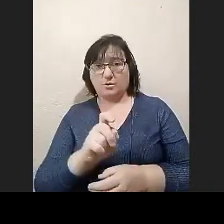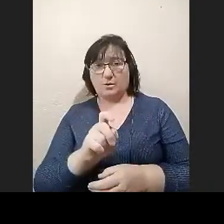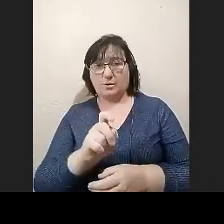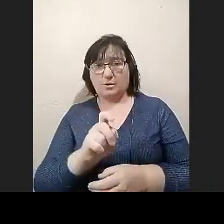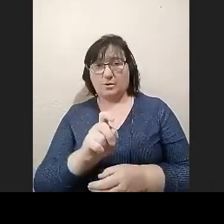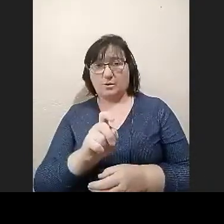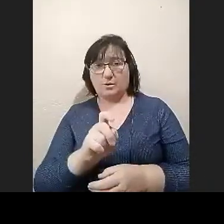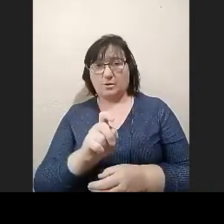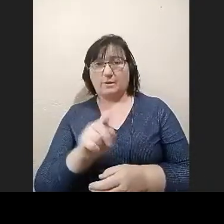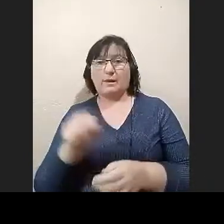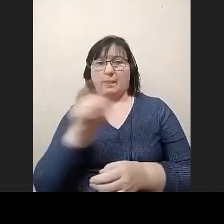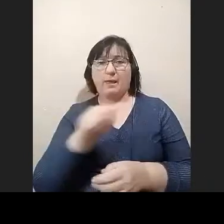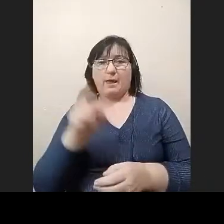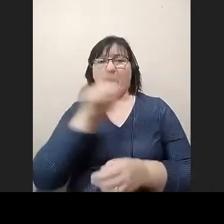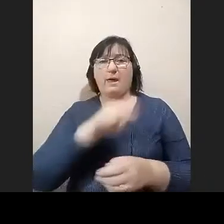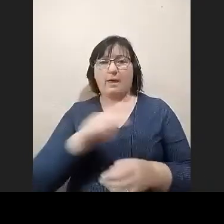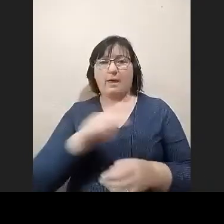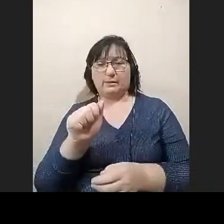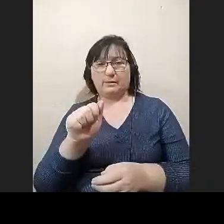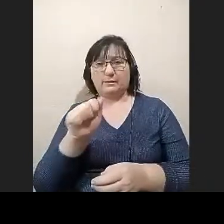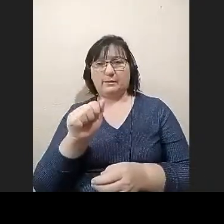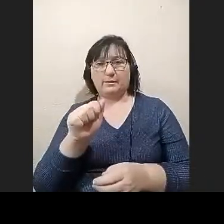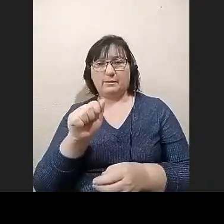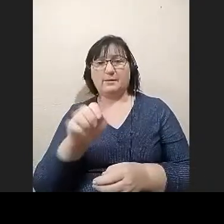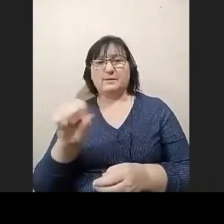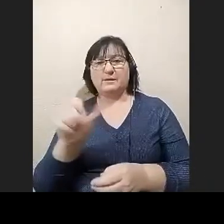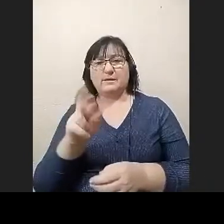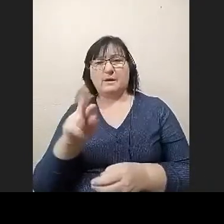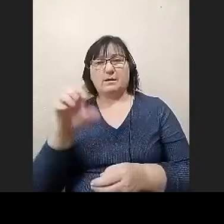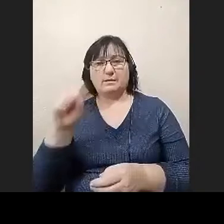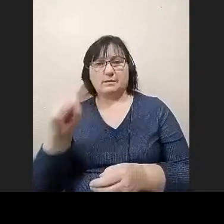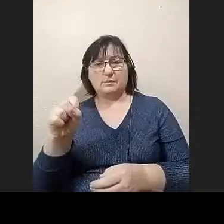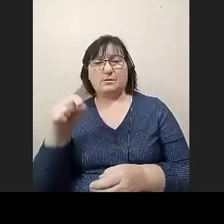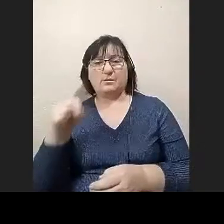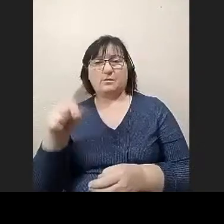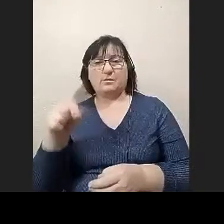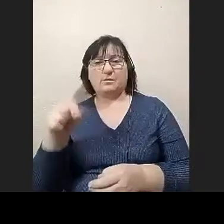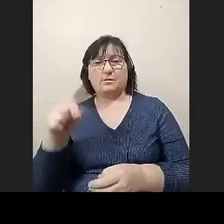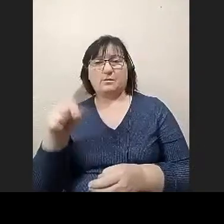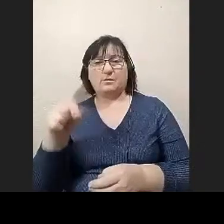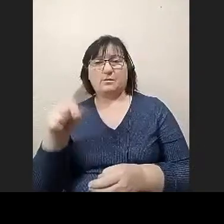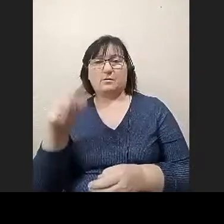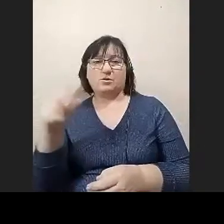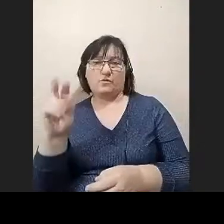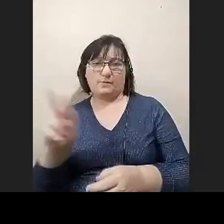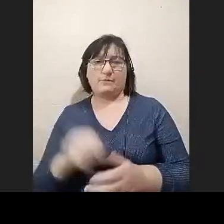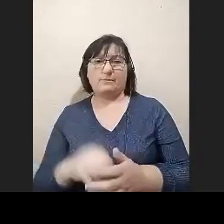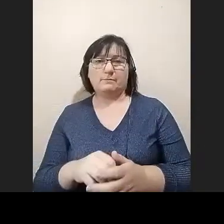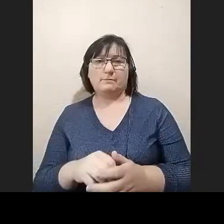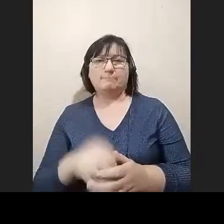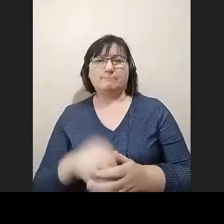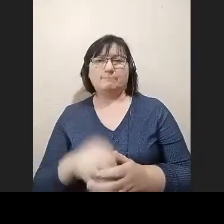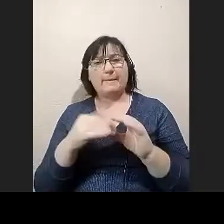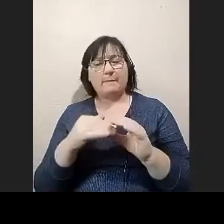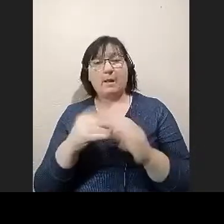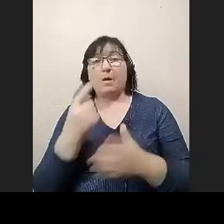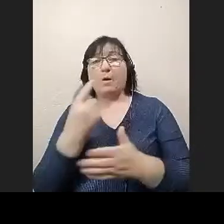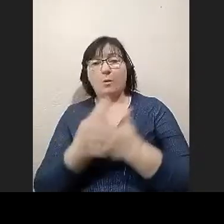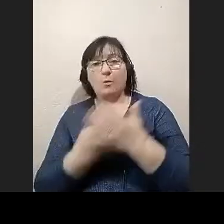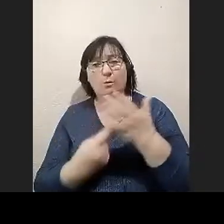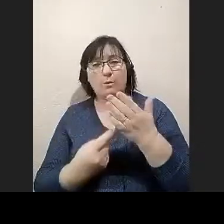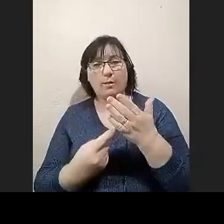rrquestions@sars.gov.za. Please note, this email will only be active during this session of the